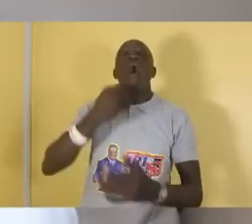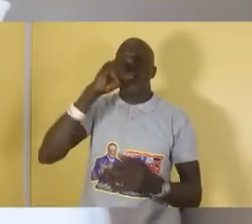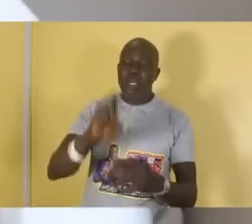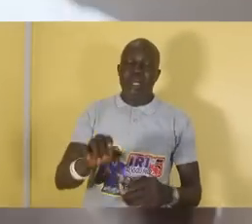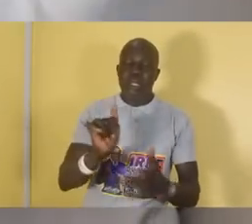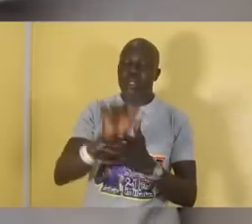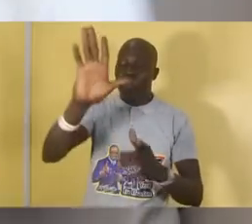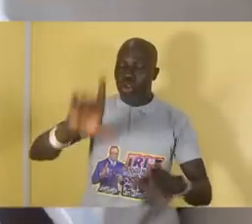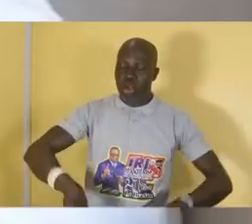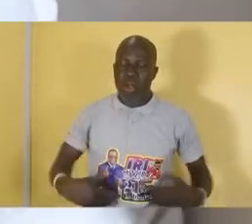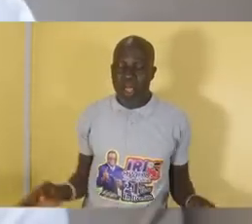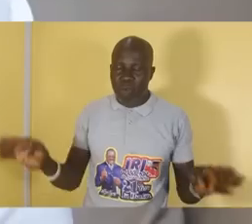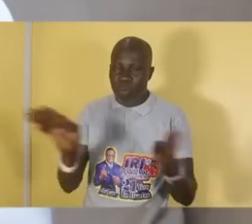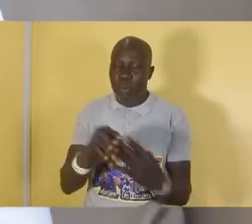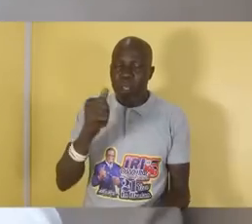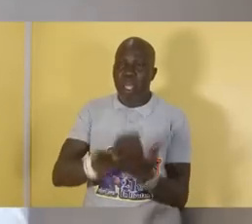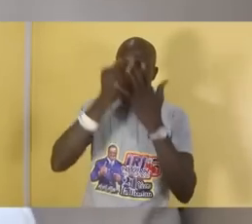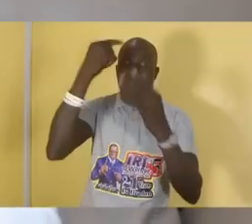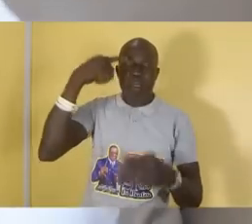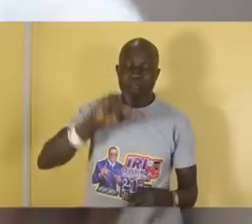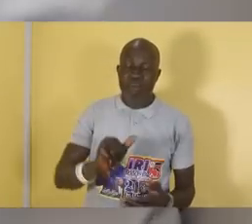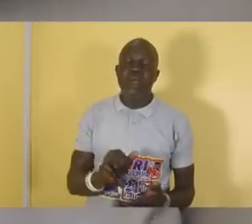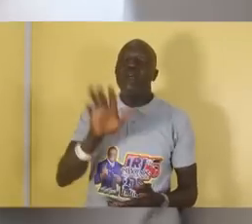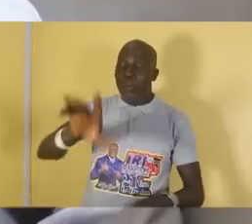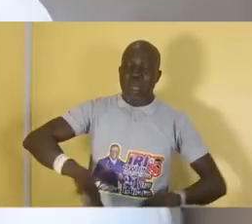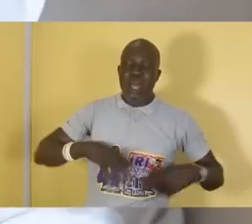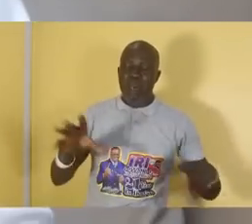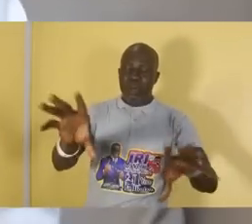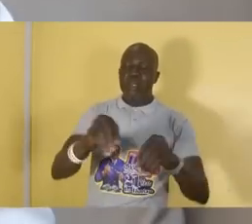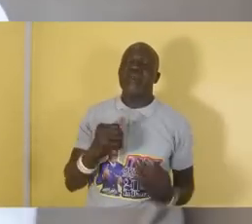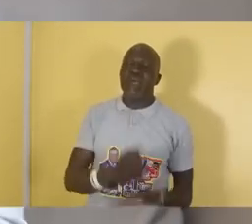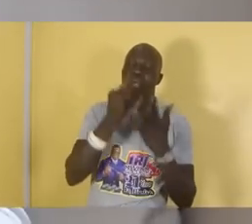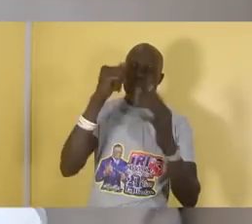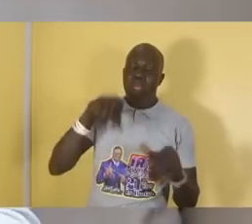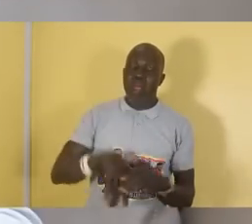I hear my prayer. Now we receive. I hear my prayer.